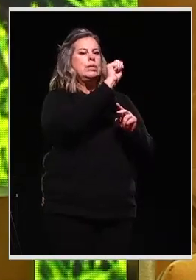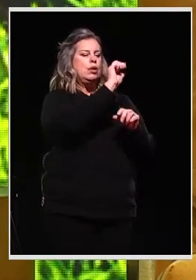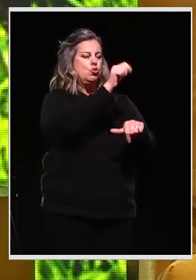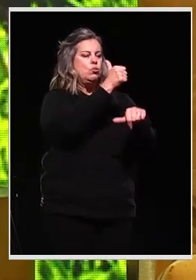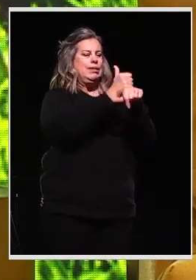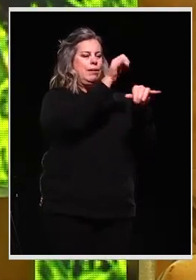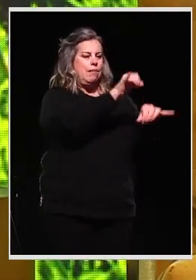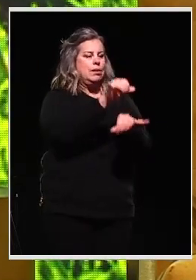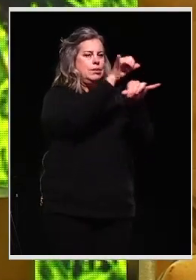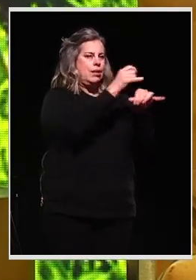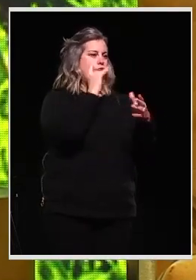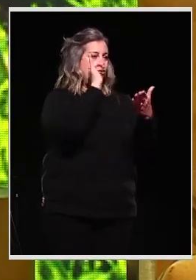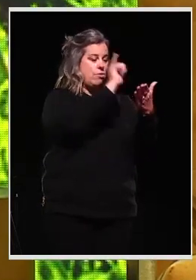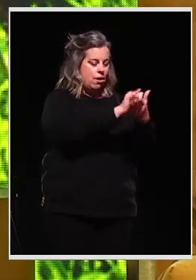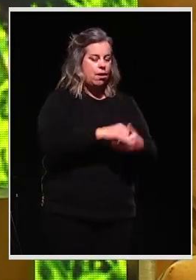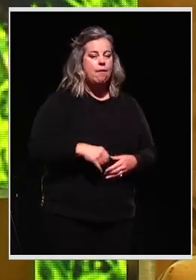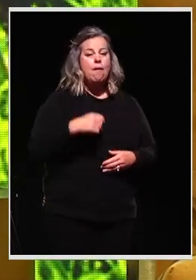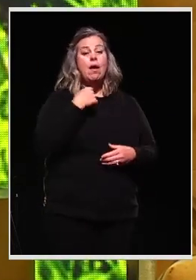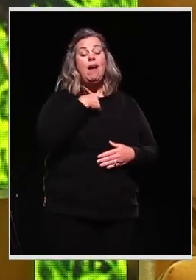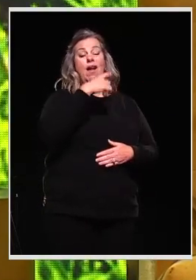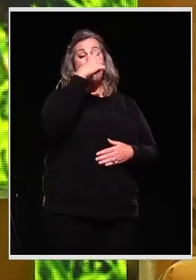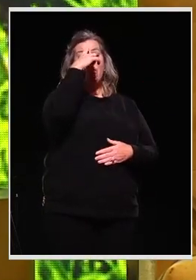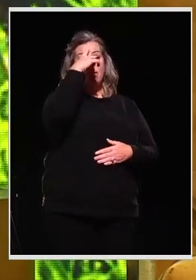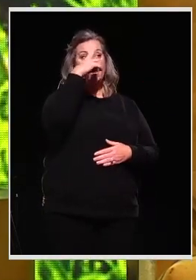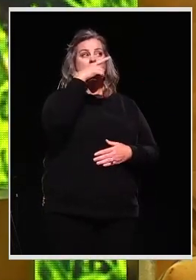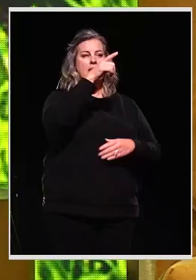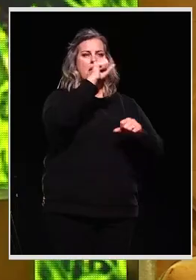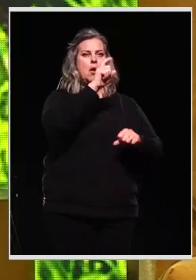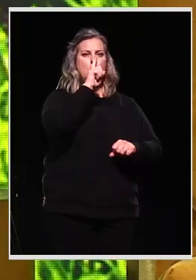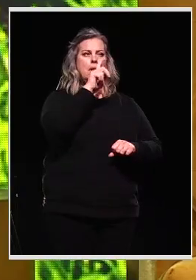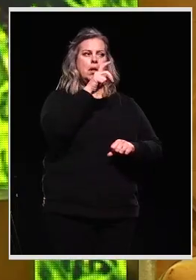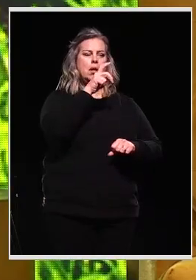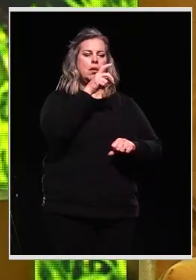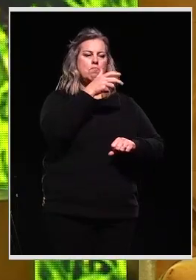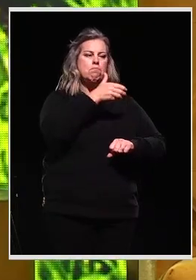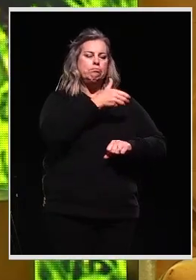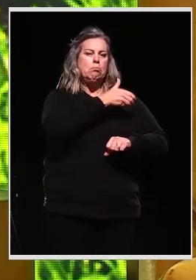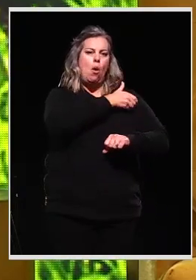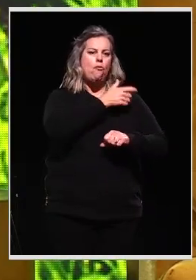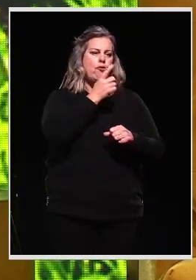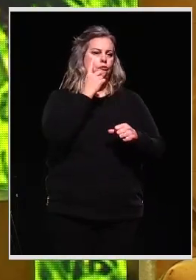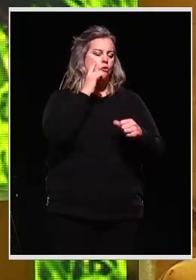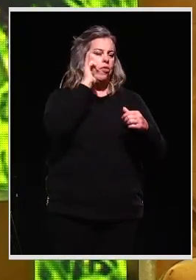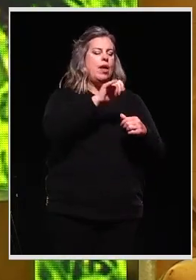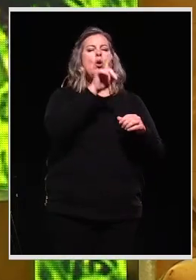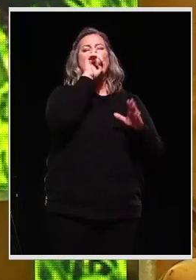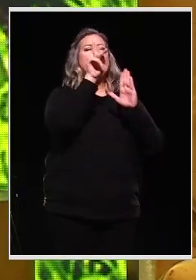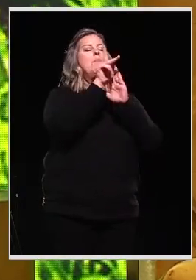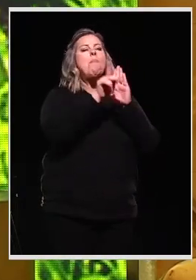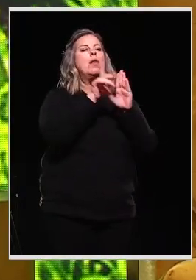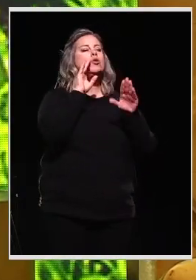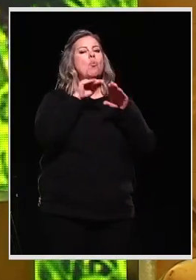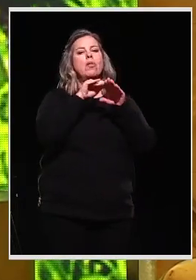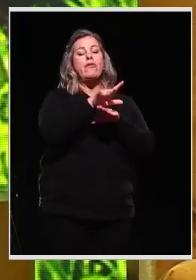carbon accounting. And I think they can be very, very powerful when they do that. I think that, I mean, policy in general drives